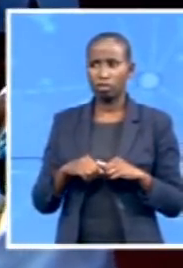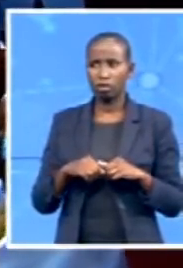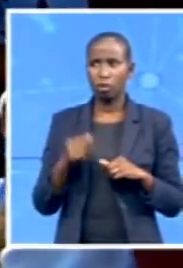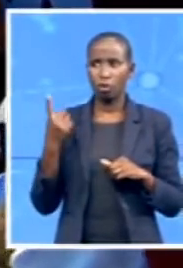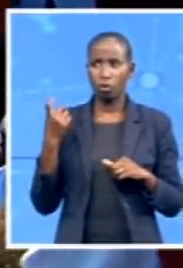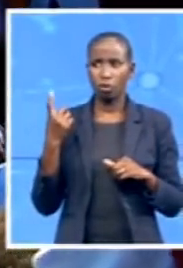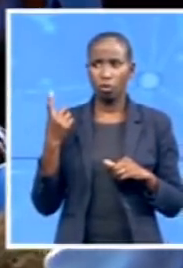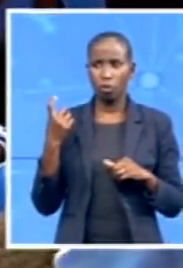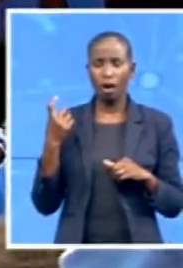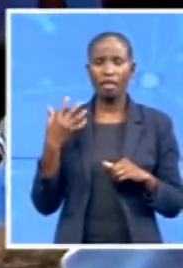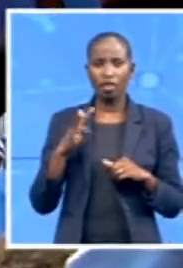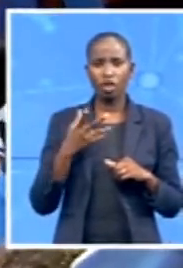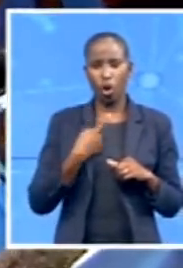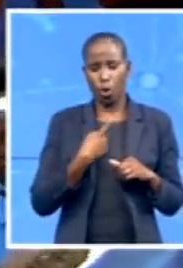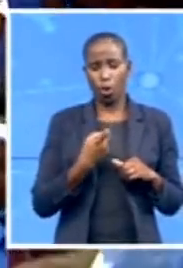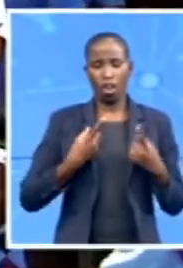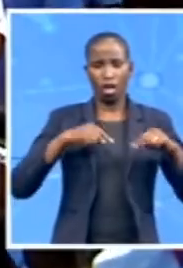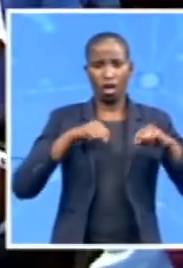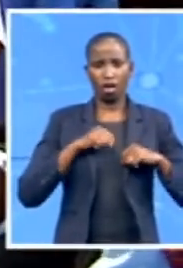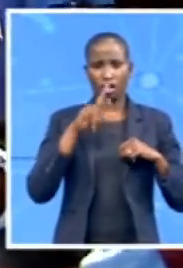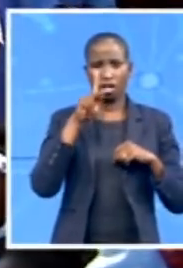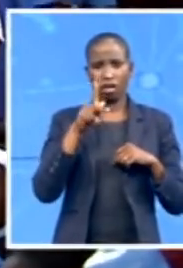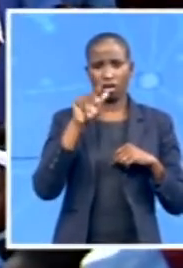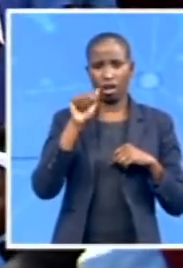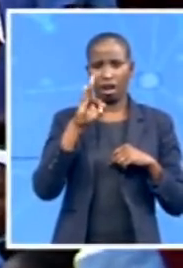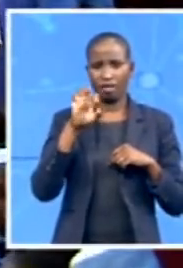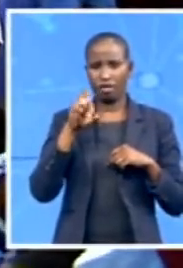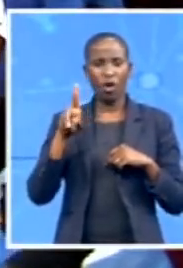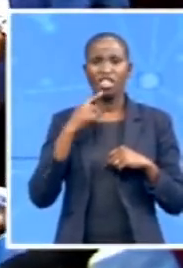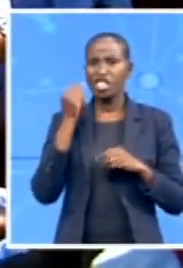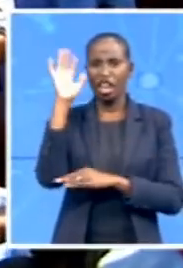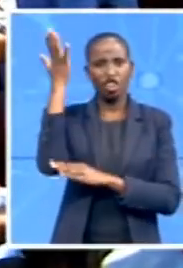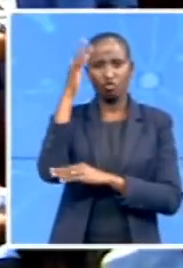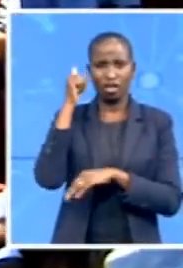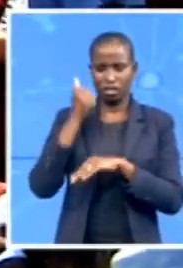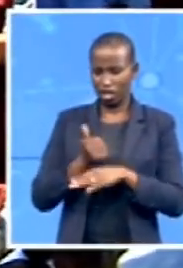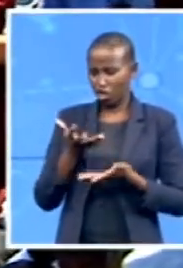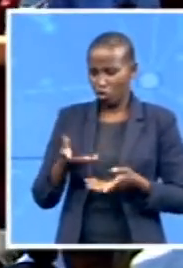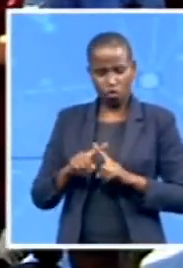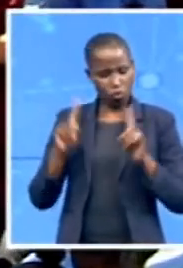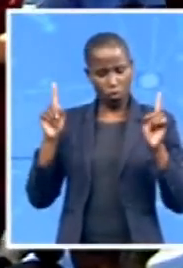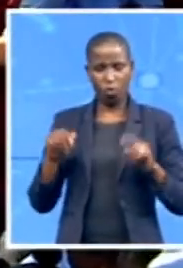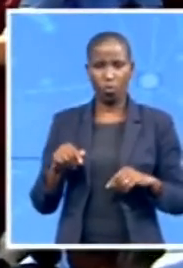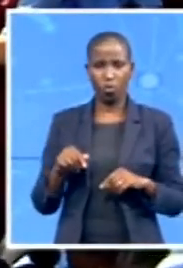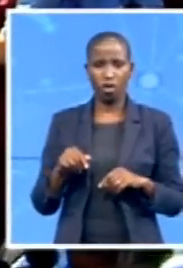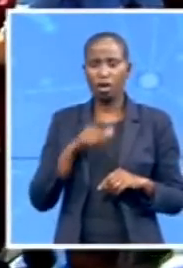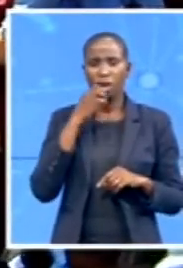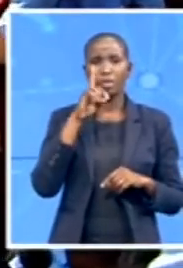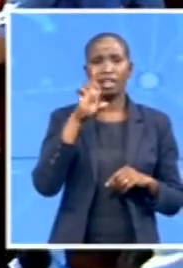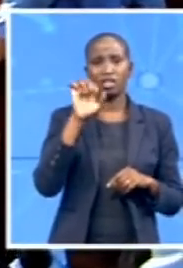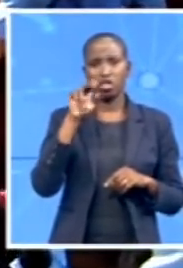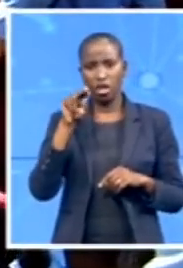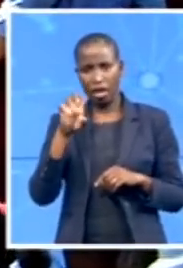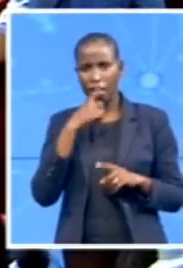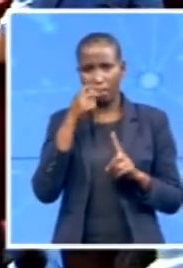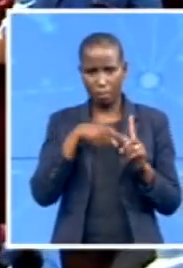not supposed to sit under this tree. No, it's Dian. They said it's Dian. Dian said that we are not supposed to sit under this tree because we are always where they